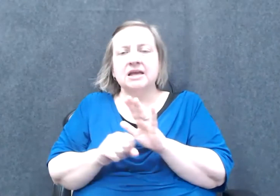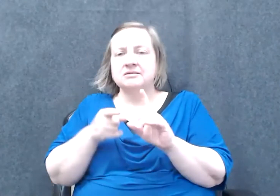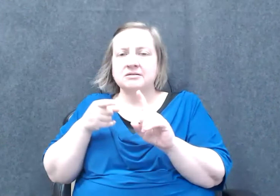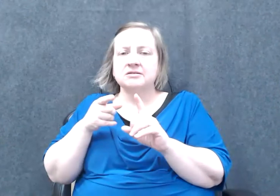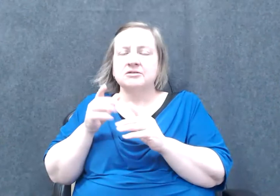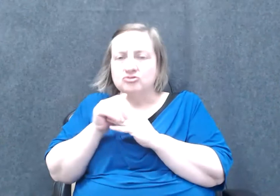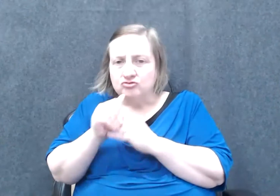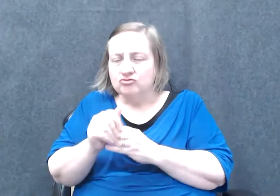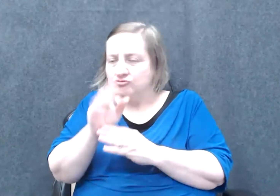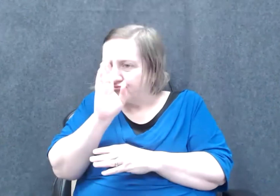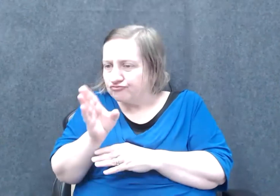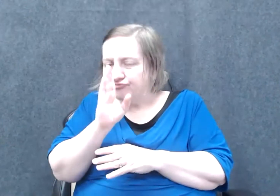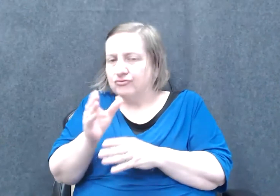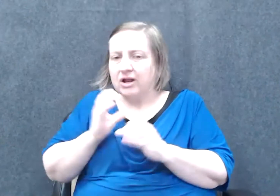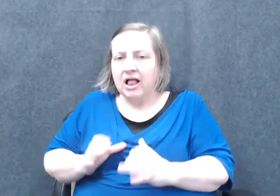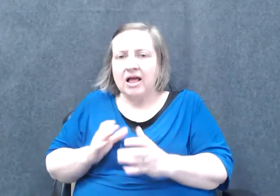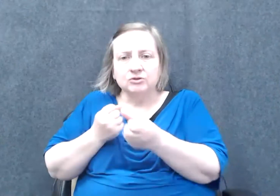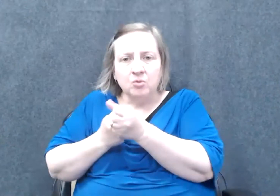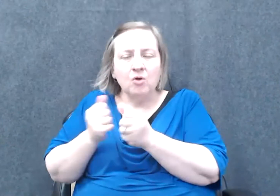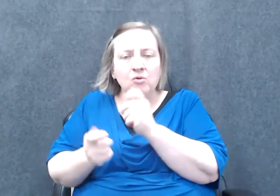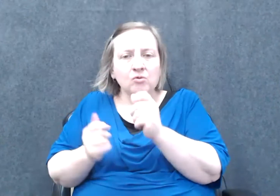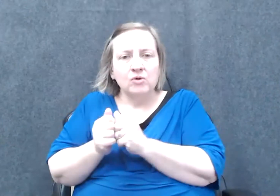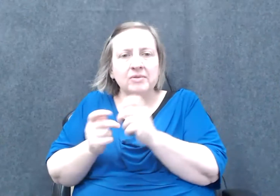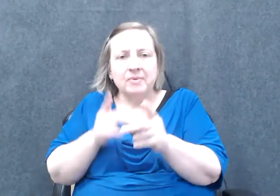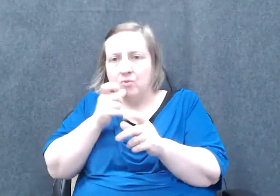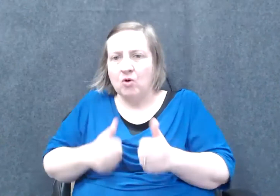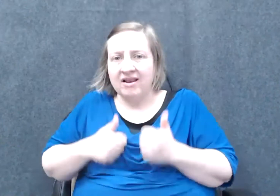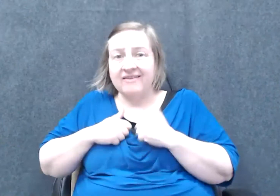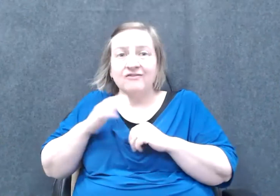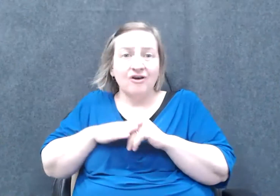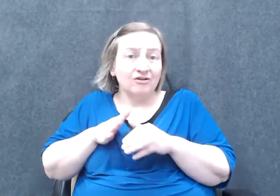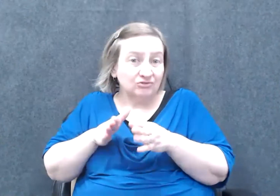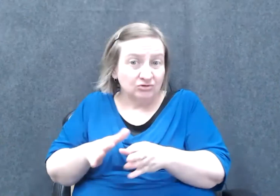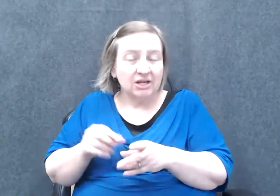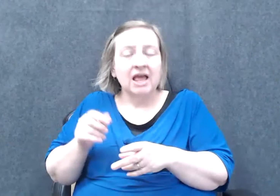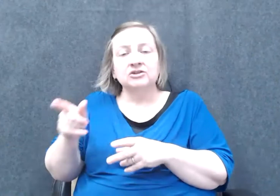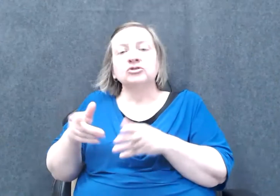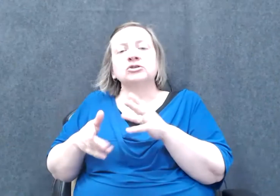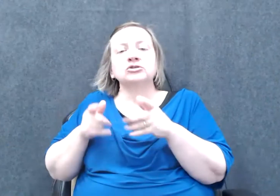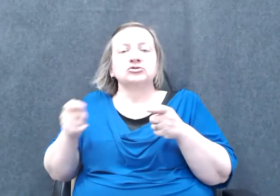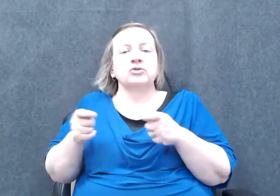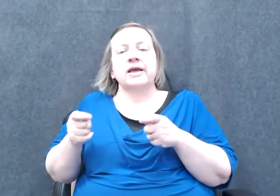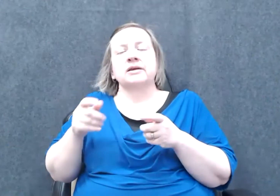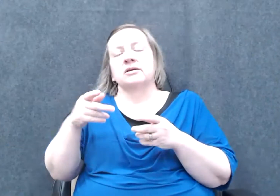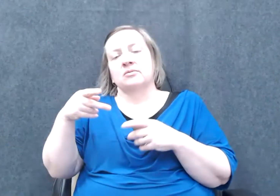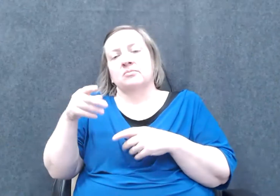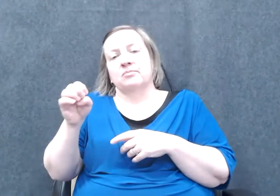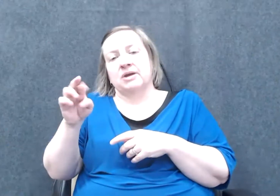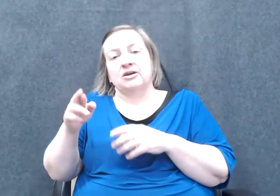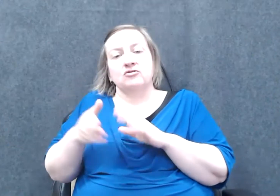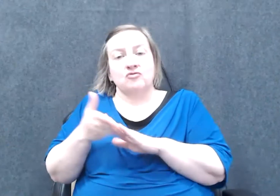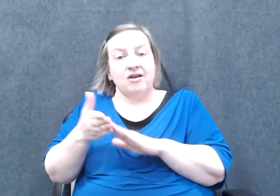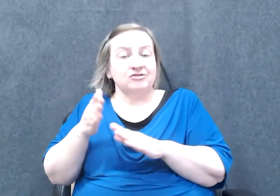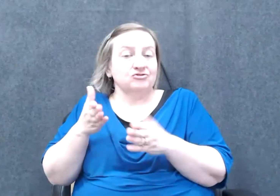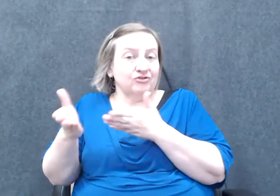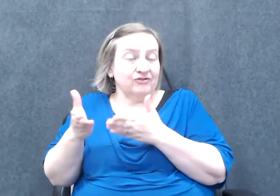support with people who lived on streets, and she has directed peer-run services. That's not all. She